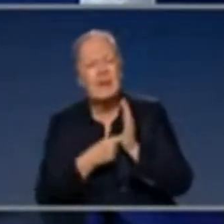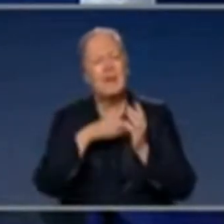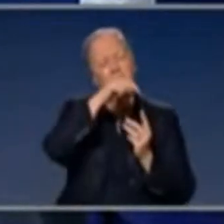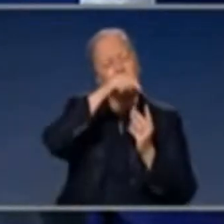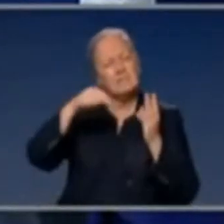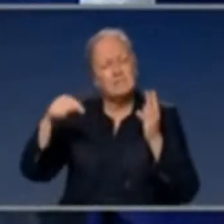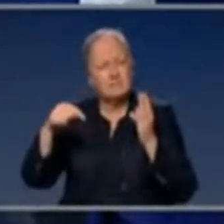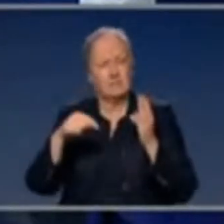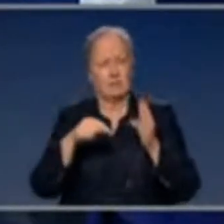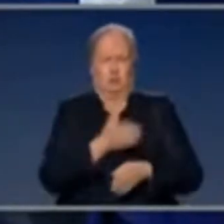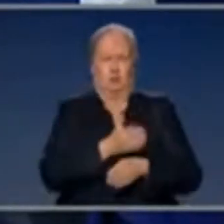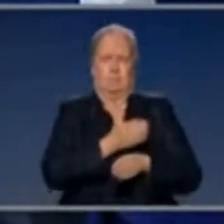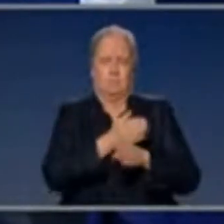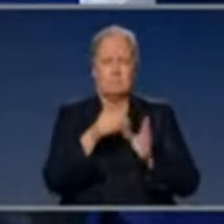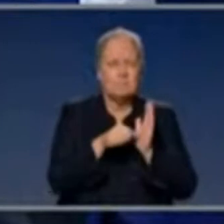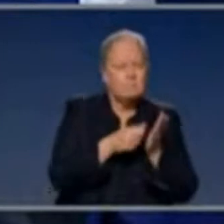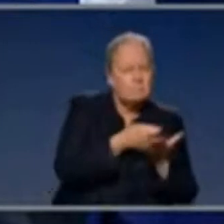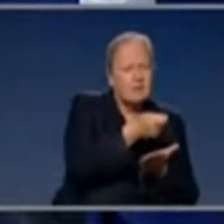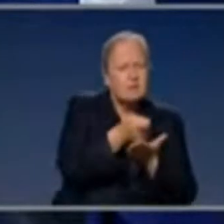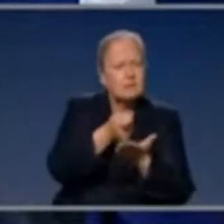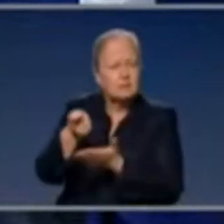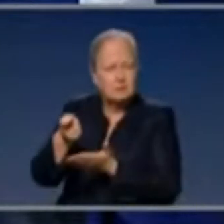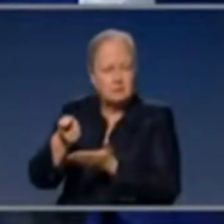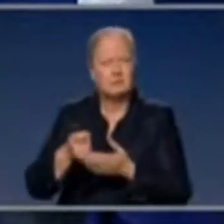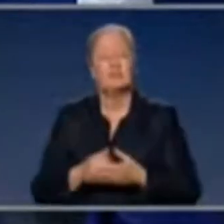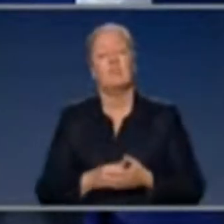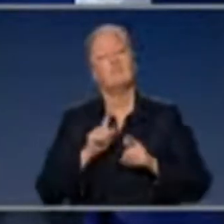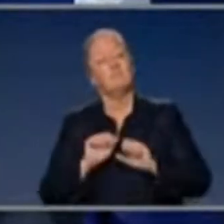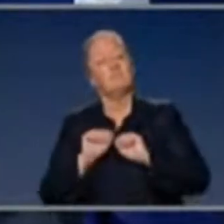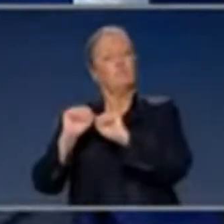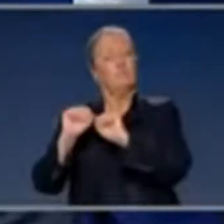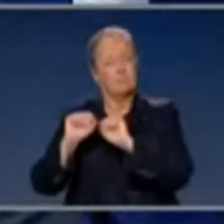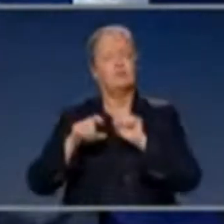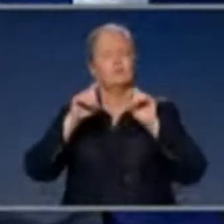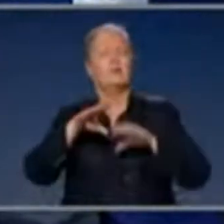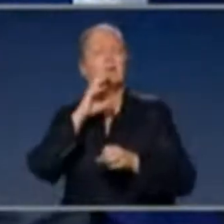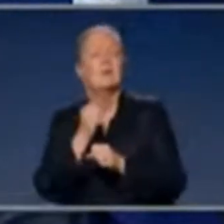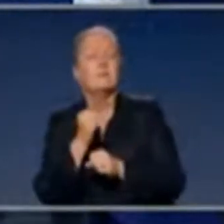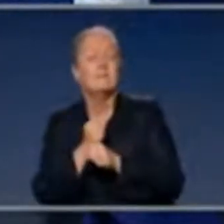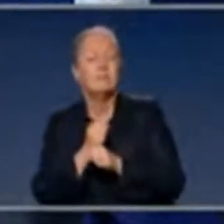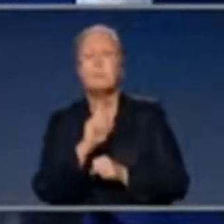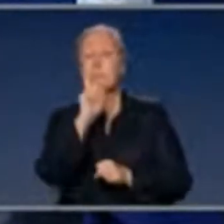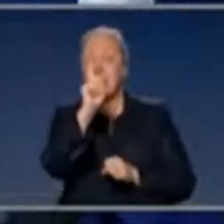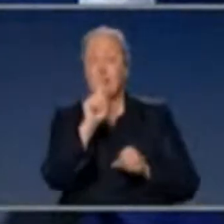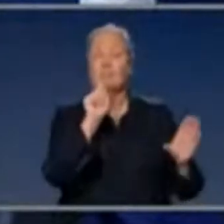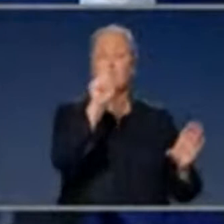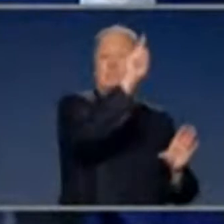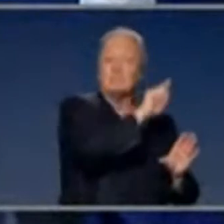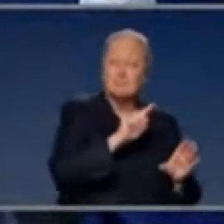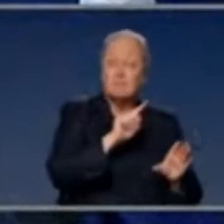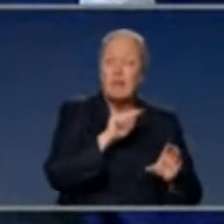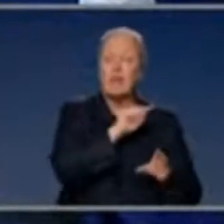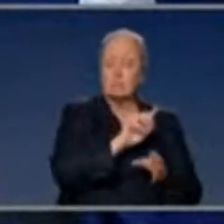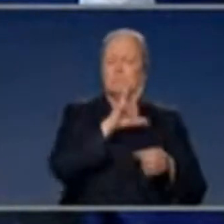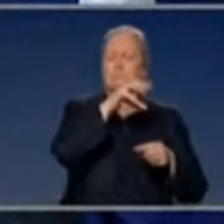country, of which is predominantly and overwhelmingly done by the Commonwealth, but state and territory governments are also engaging in that area, and we